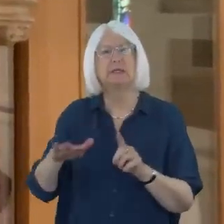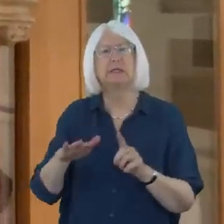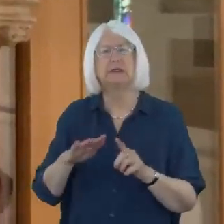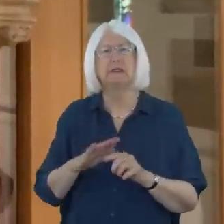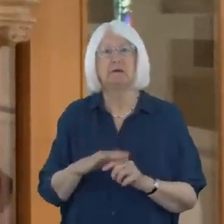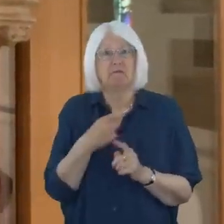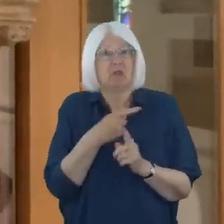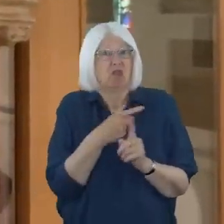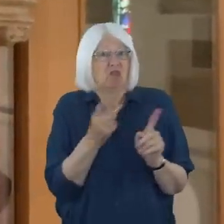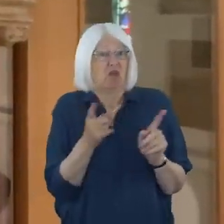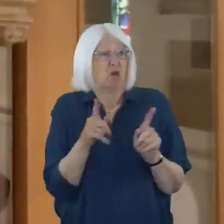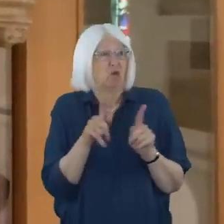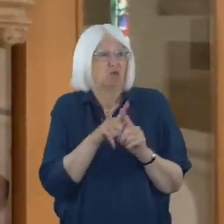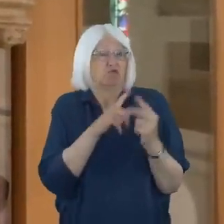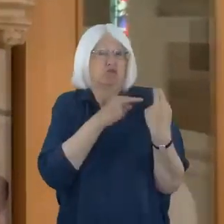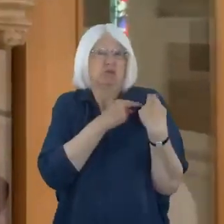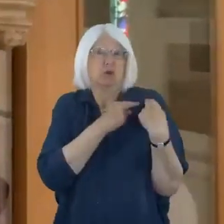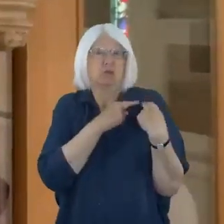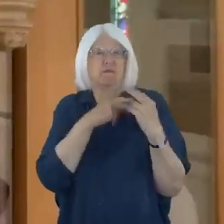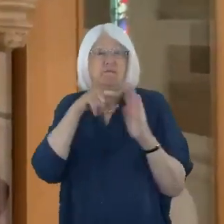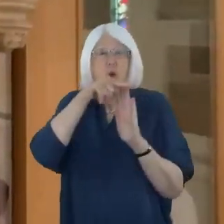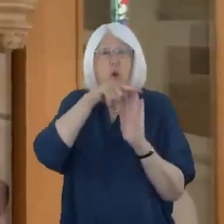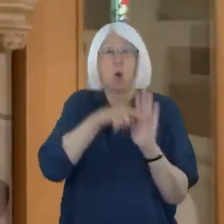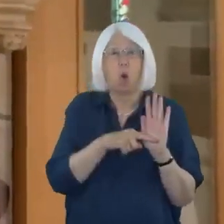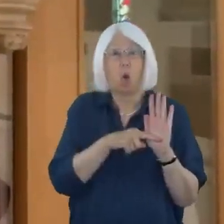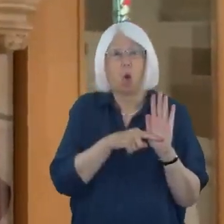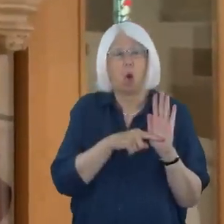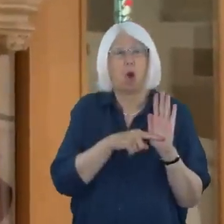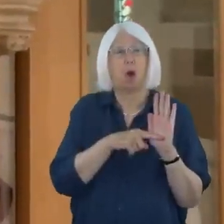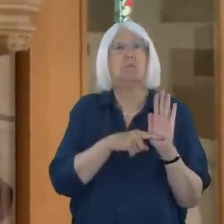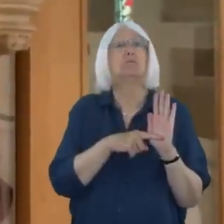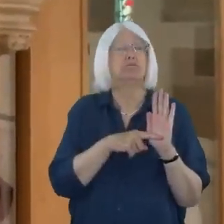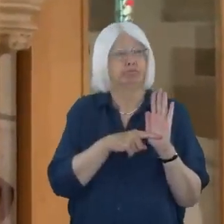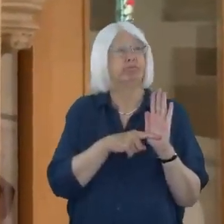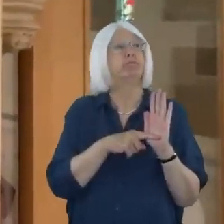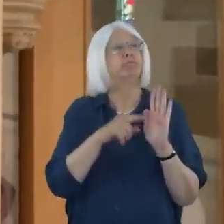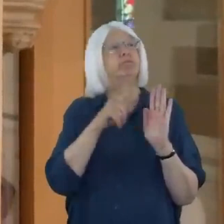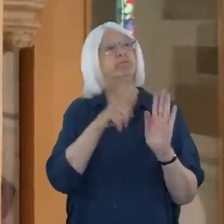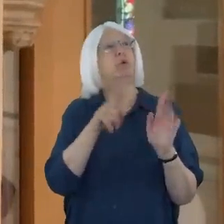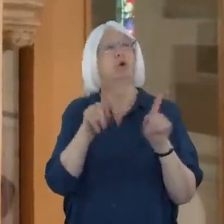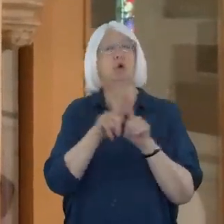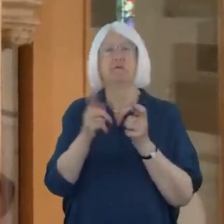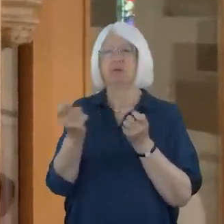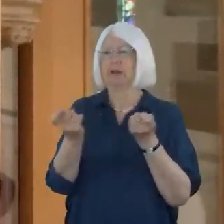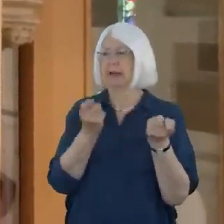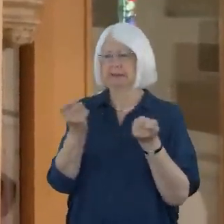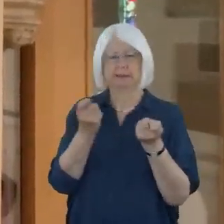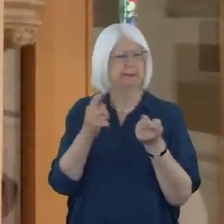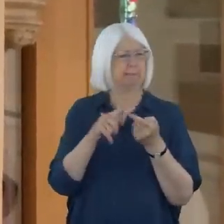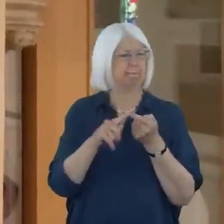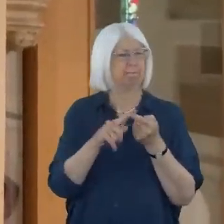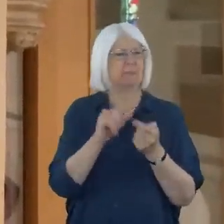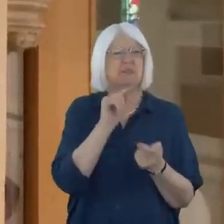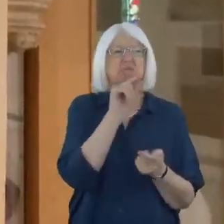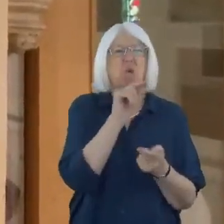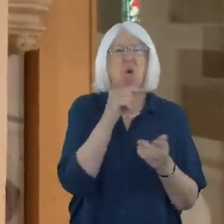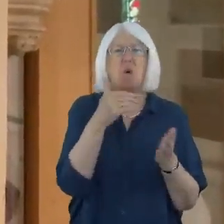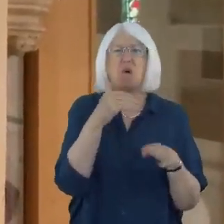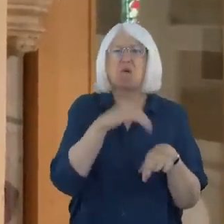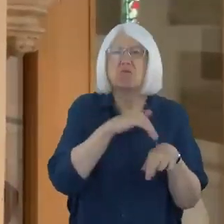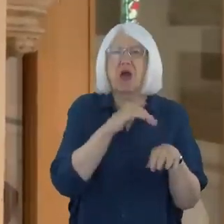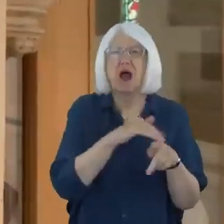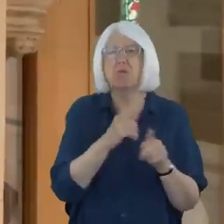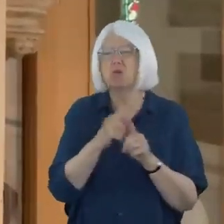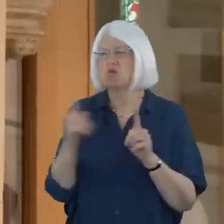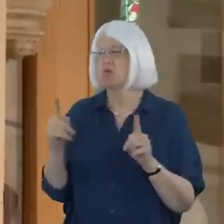for those responsible for law and order, and who must balance the handling of petty crime